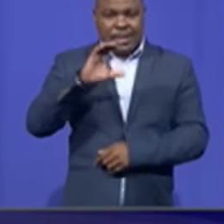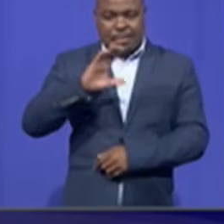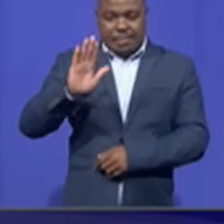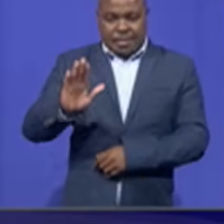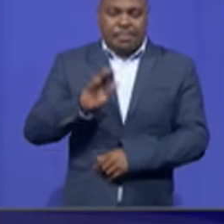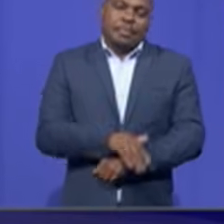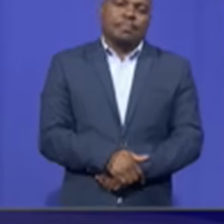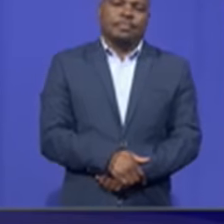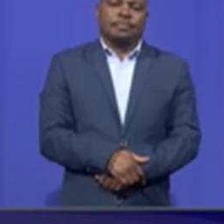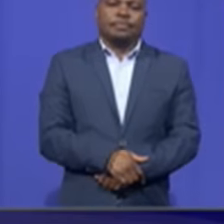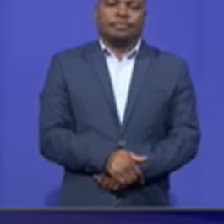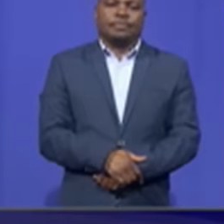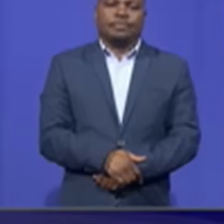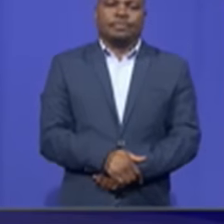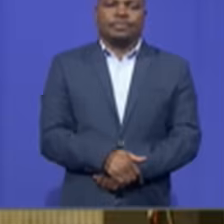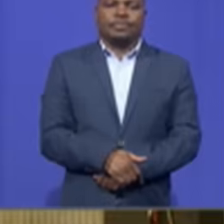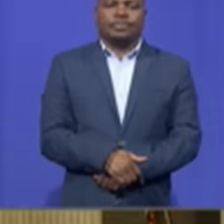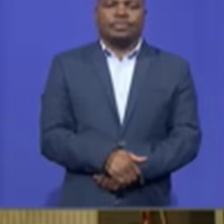Kapa Botlhaba.